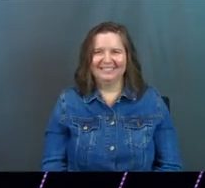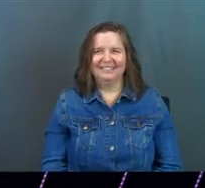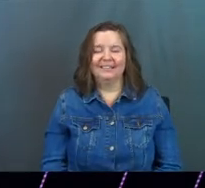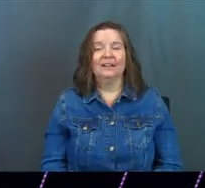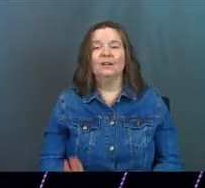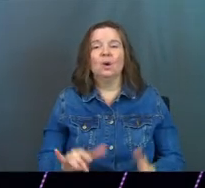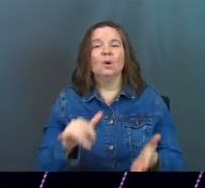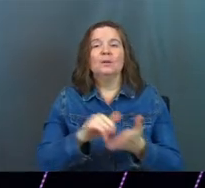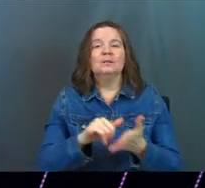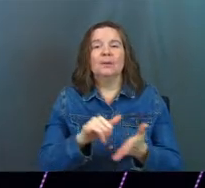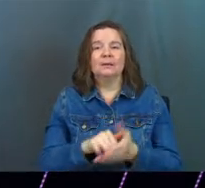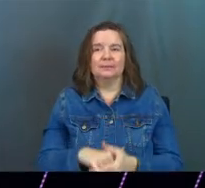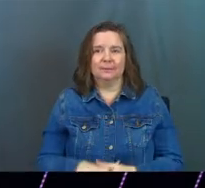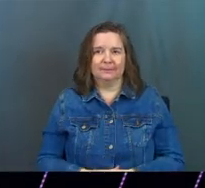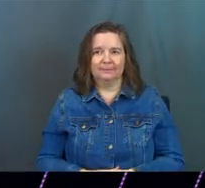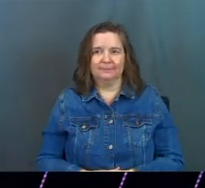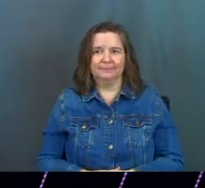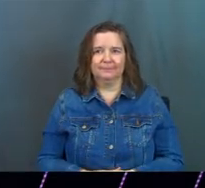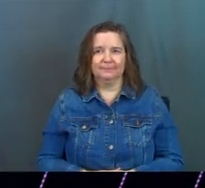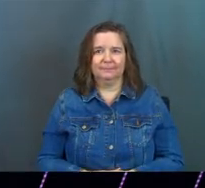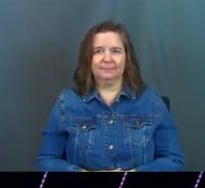No, it's impossible.